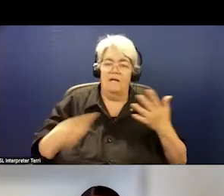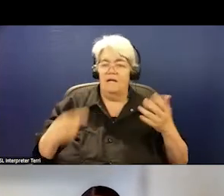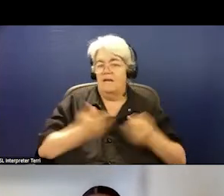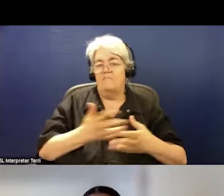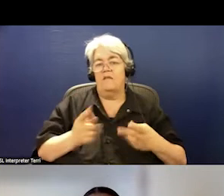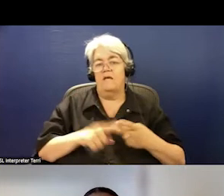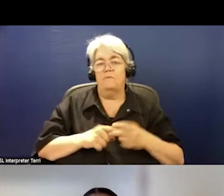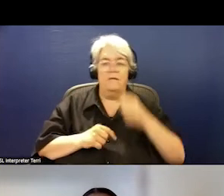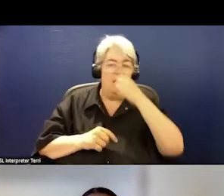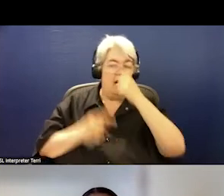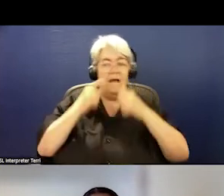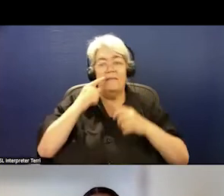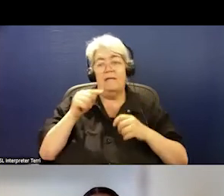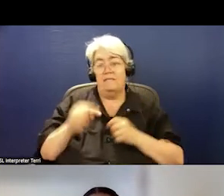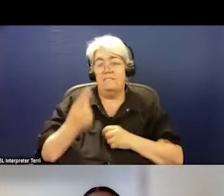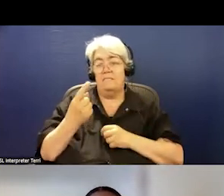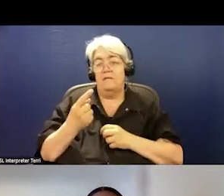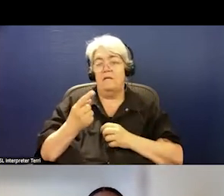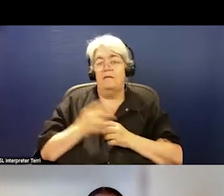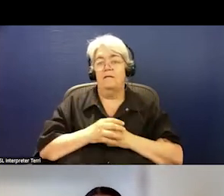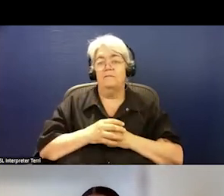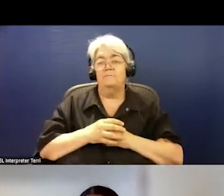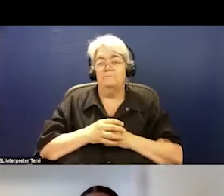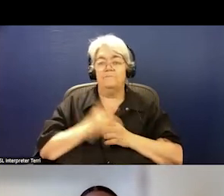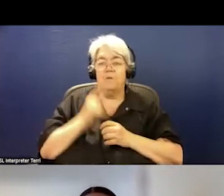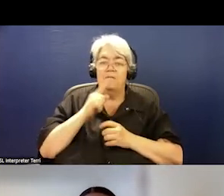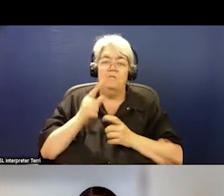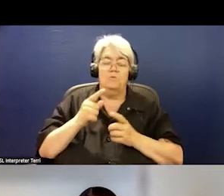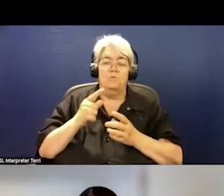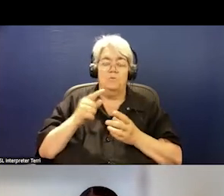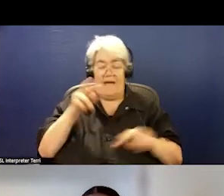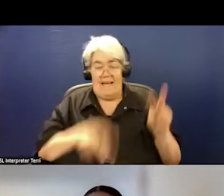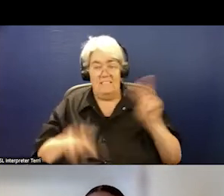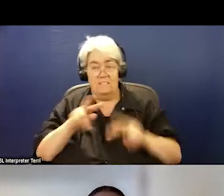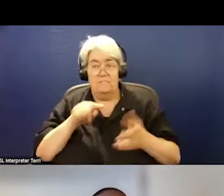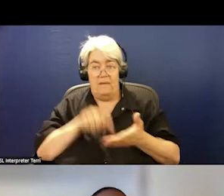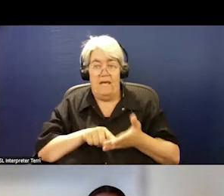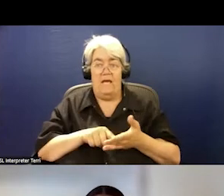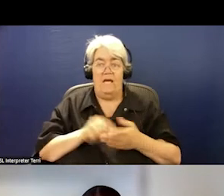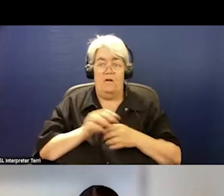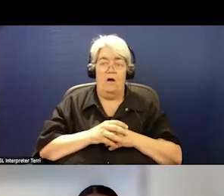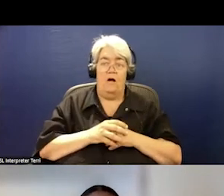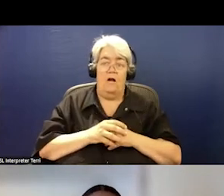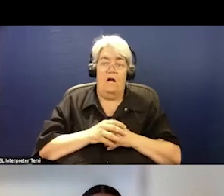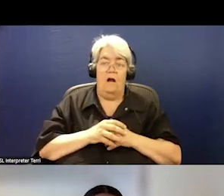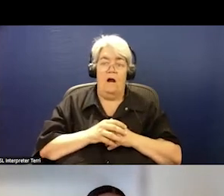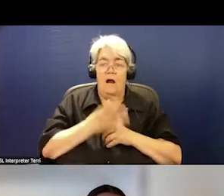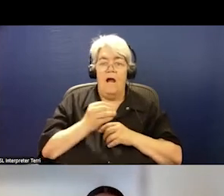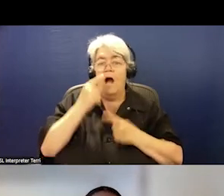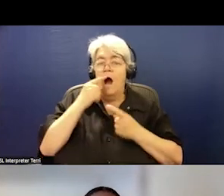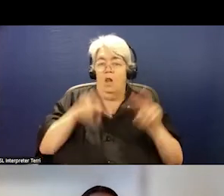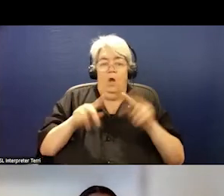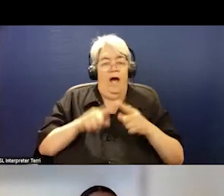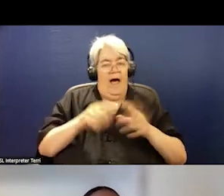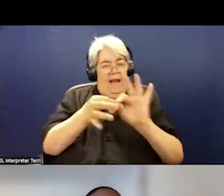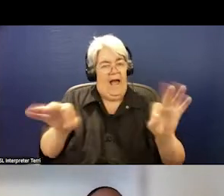think this is definitely something that we need to kind of expand on, especially the lack of language, like different